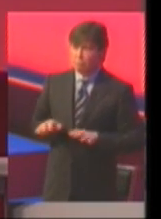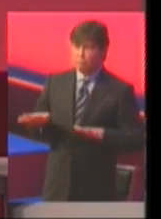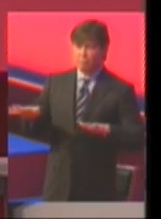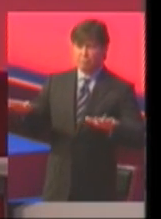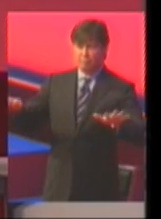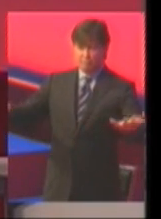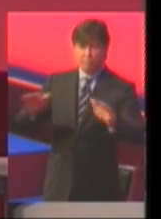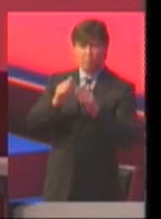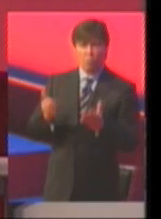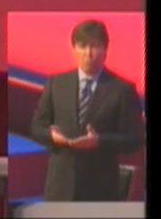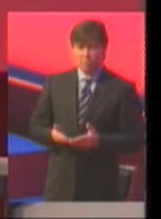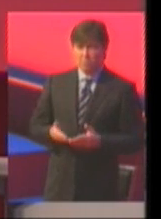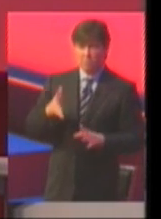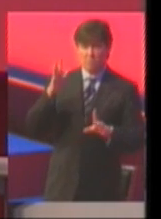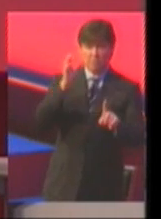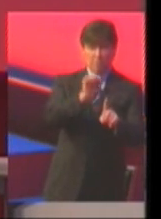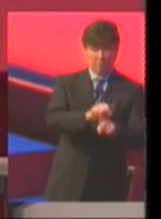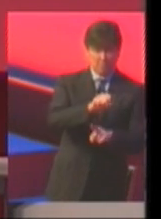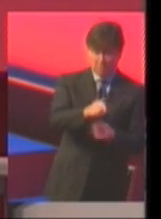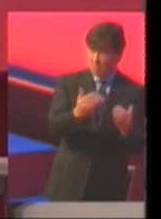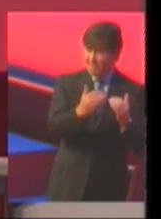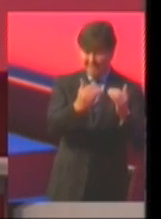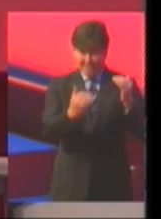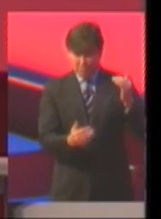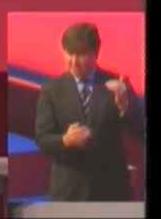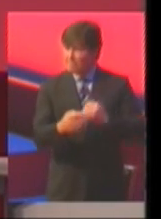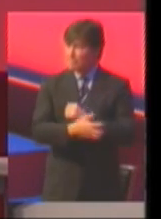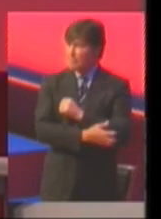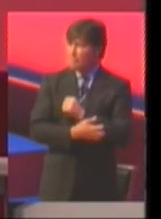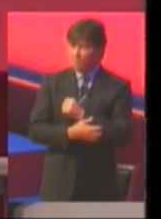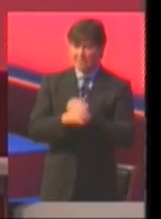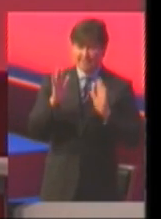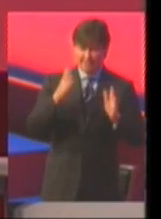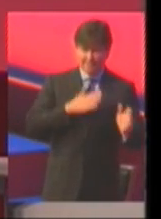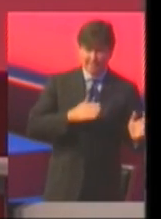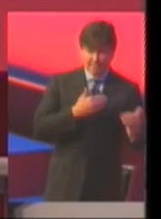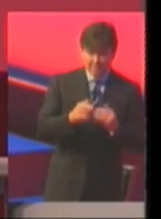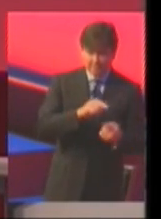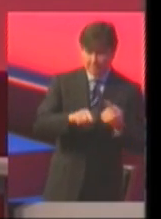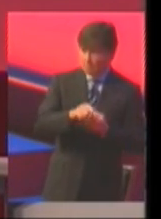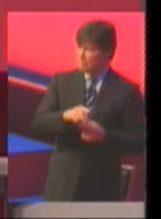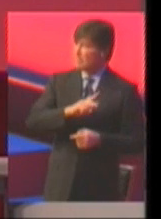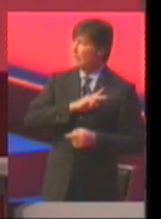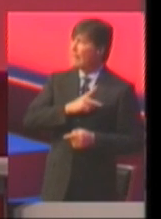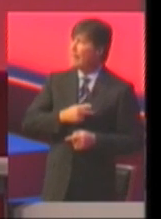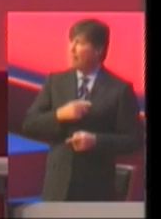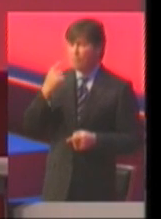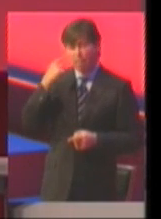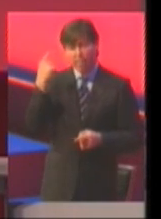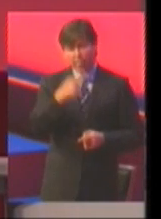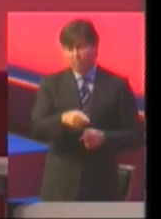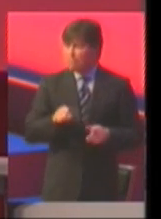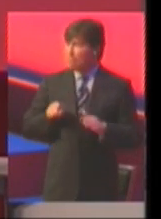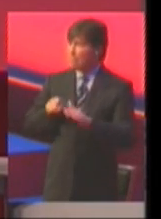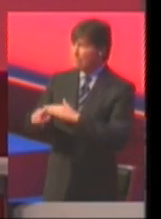wherever there is injustice that needs to be rectified, poverty that needs to be tackled, the Labour Party will never walk by on the